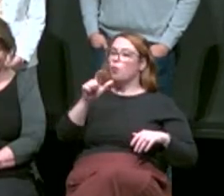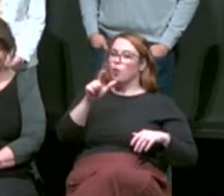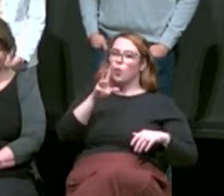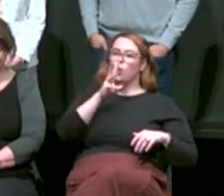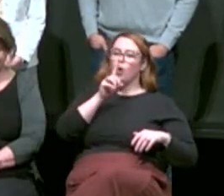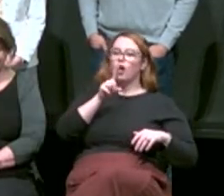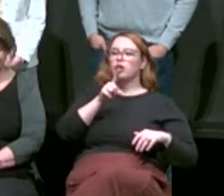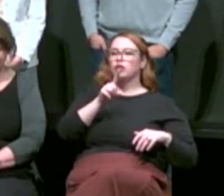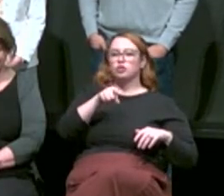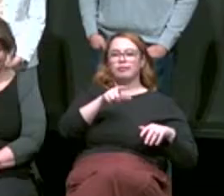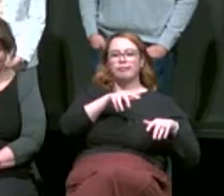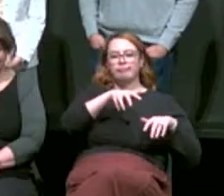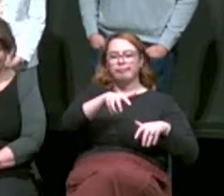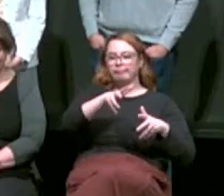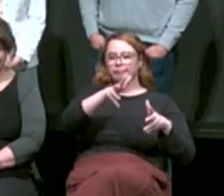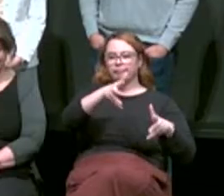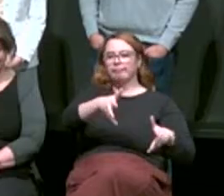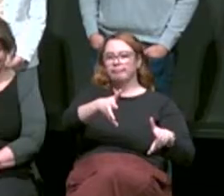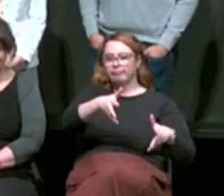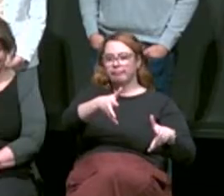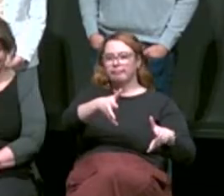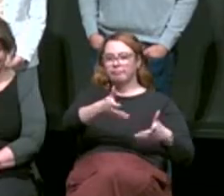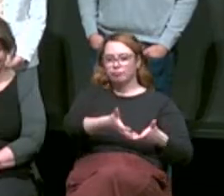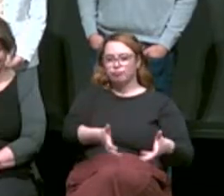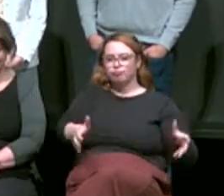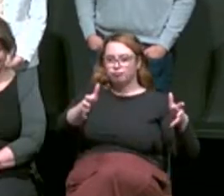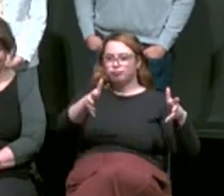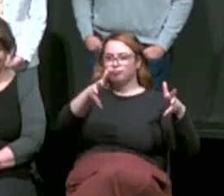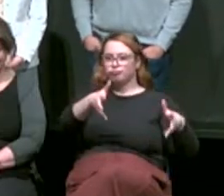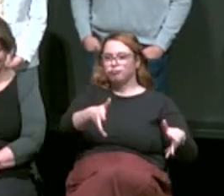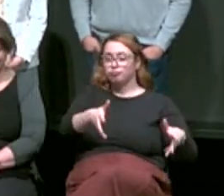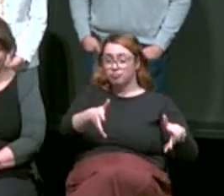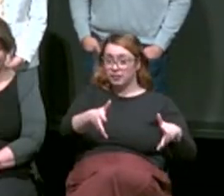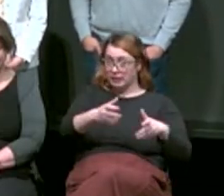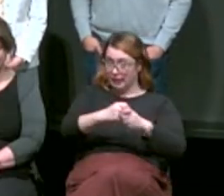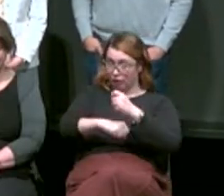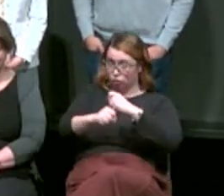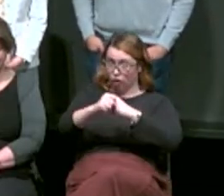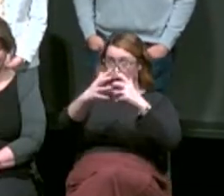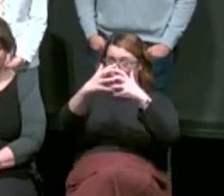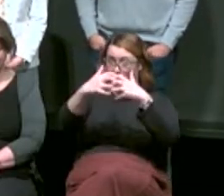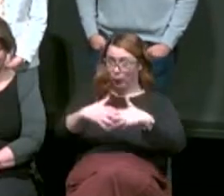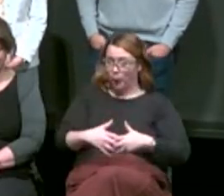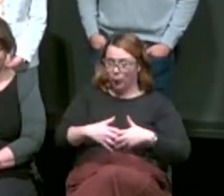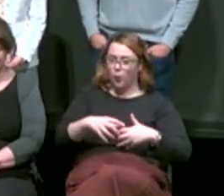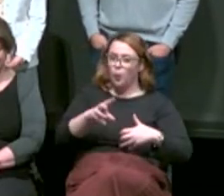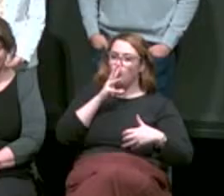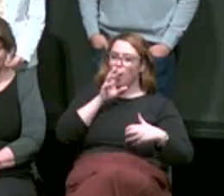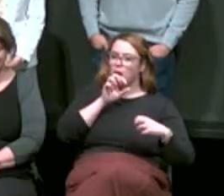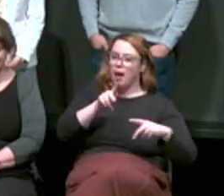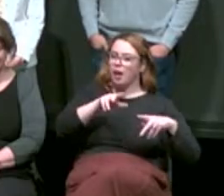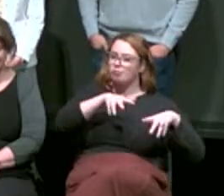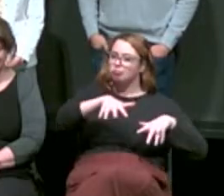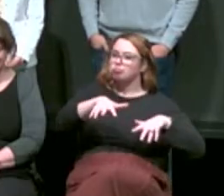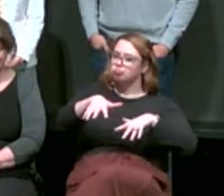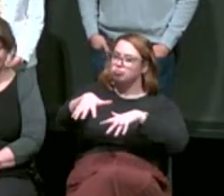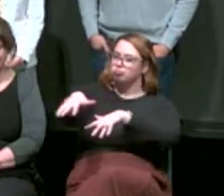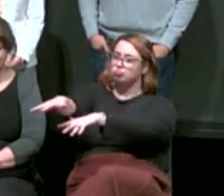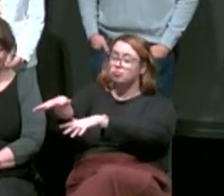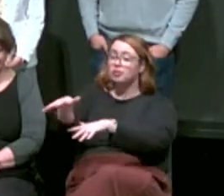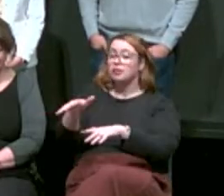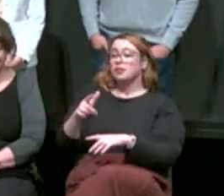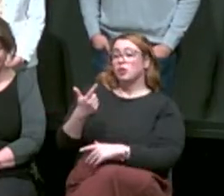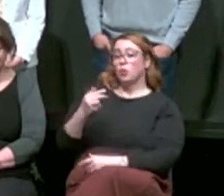and sits. Once you take that structure out, now water resumes its speed. And in the case